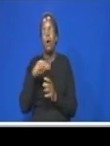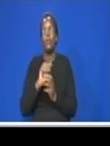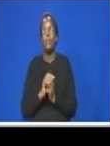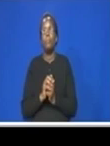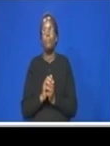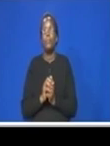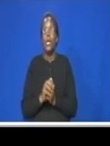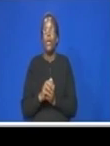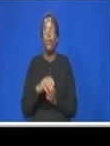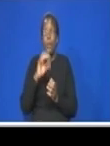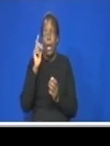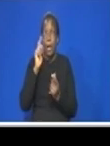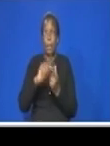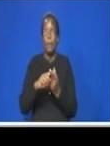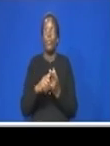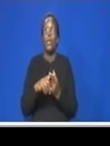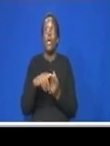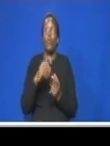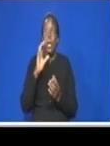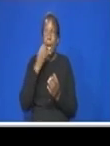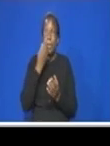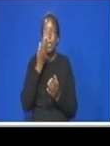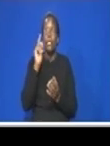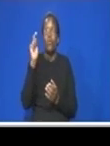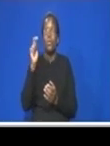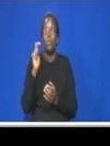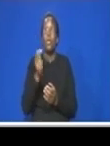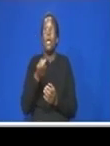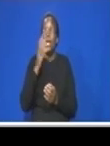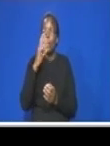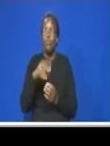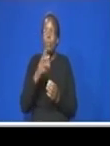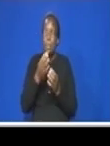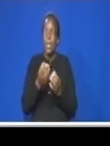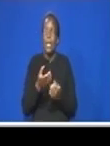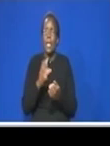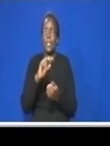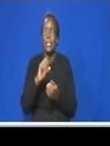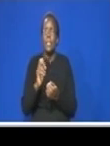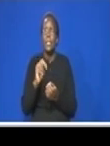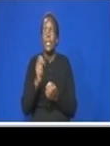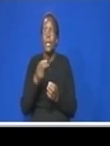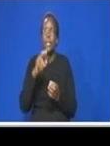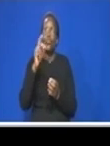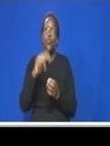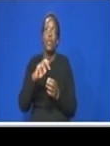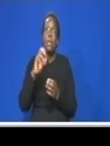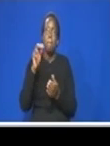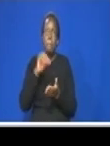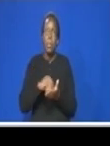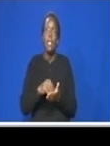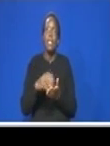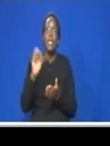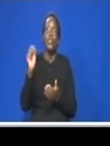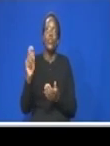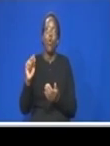We are also adding that when you are answering the question, it will not be necessary for you to repeat the words the solar system.